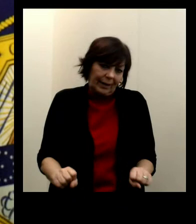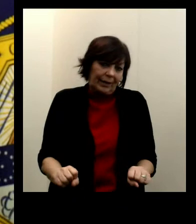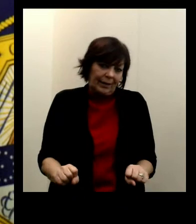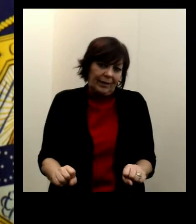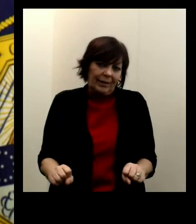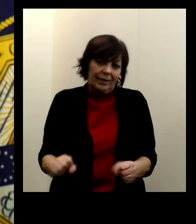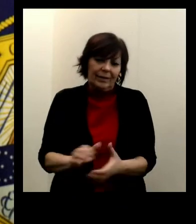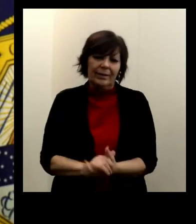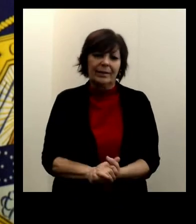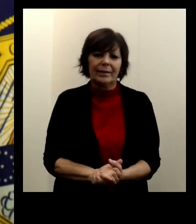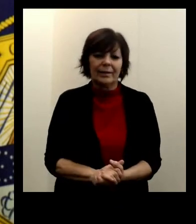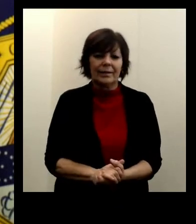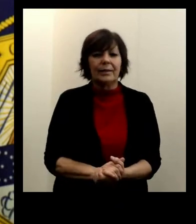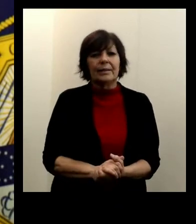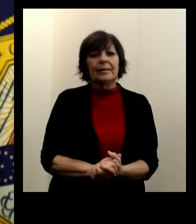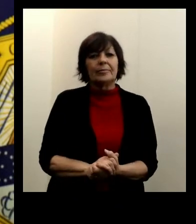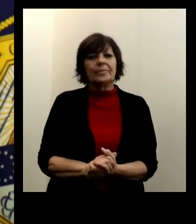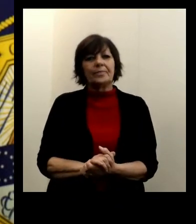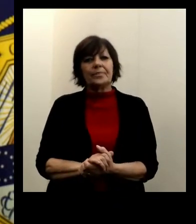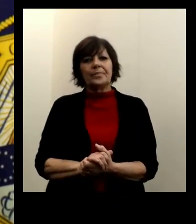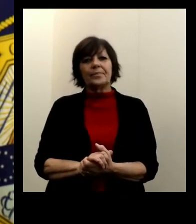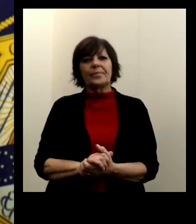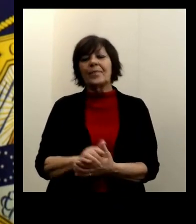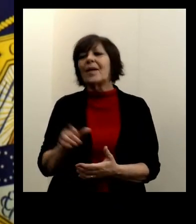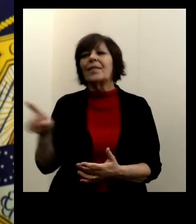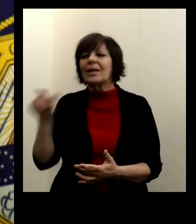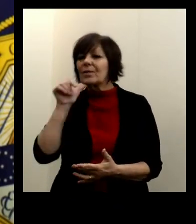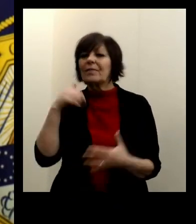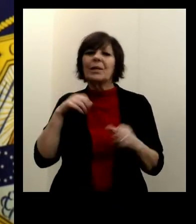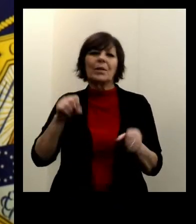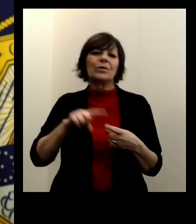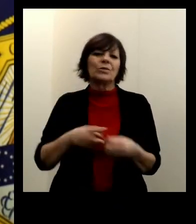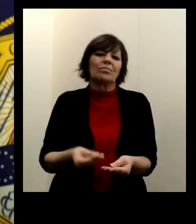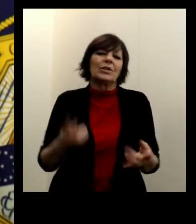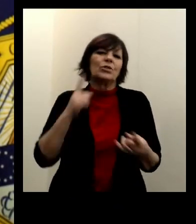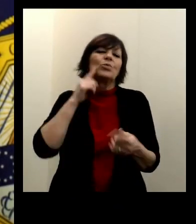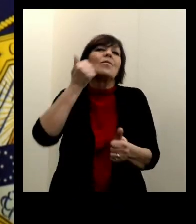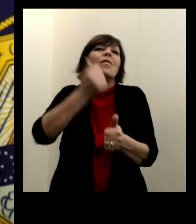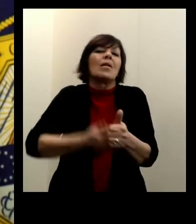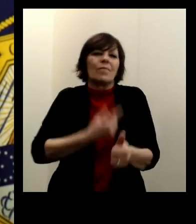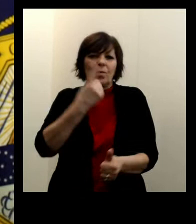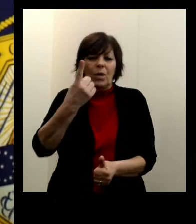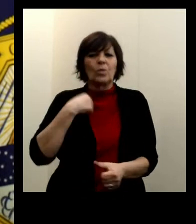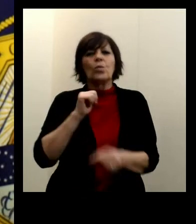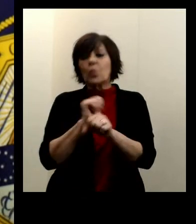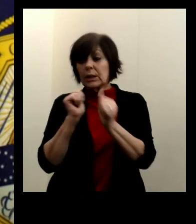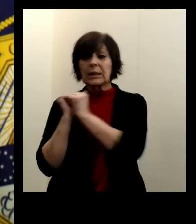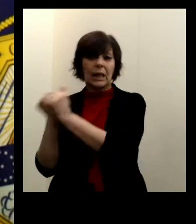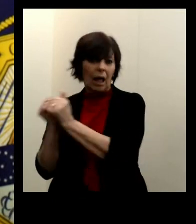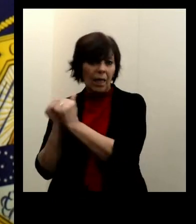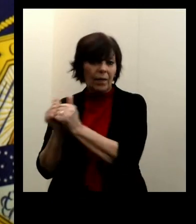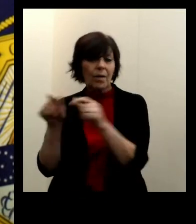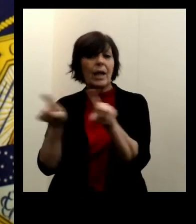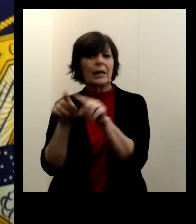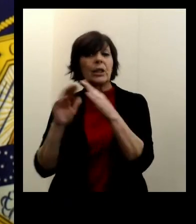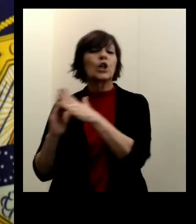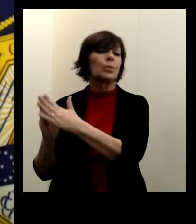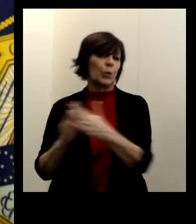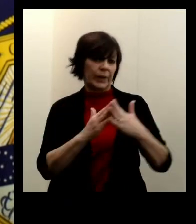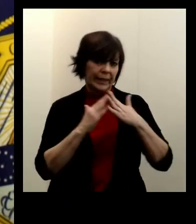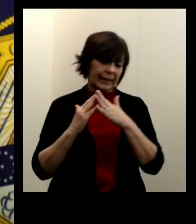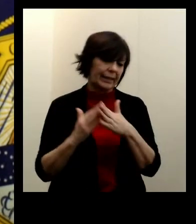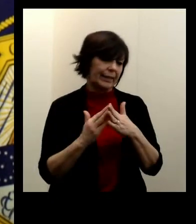much as we have good partners at Catholic Health, they do not have the capability of doing it. We're going to be working together as a community to do